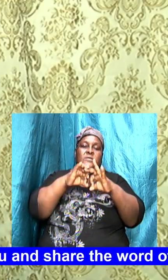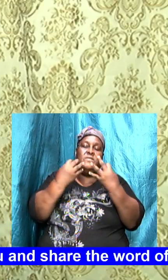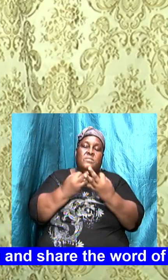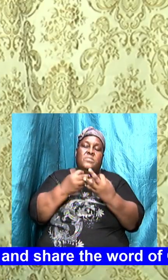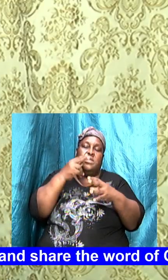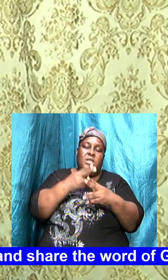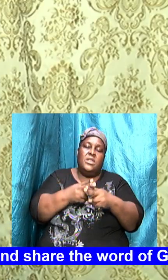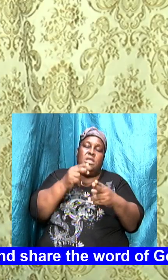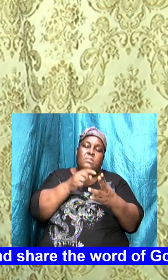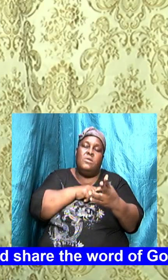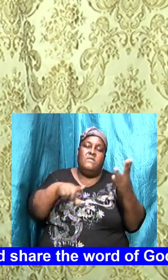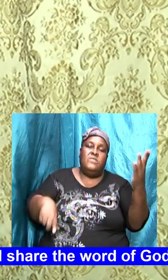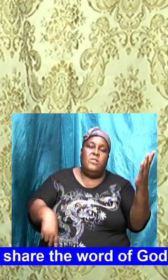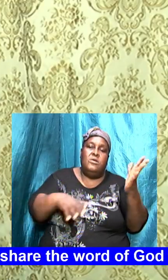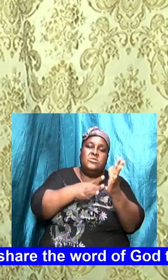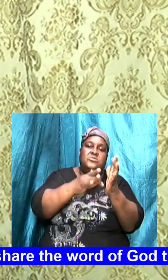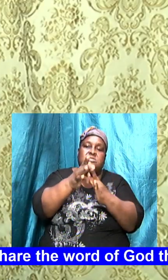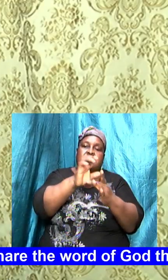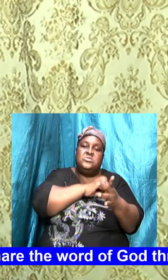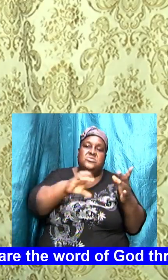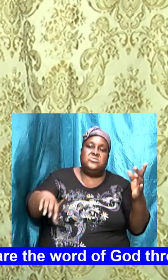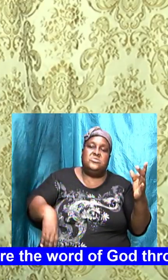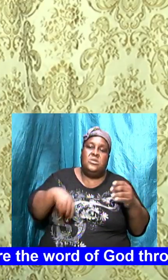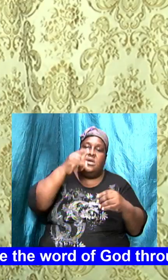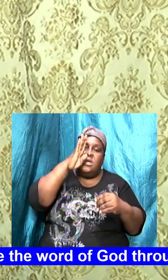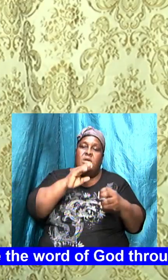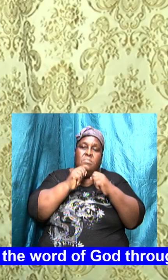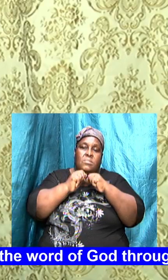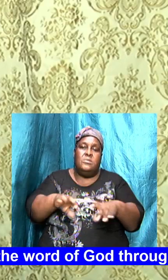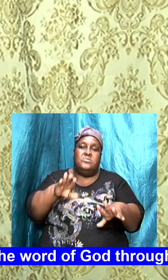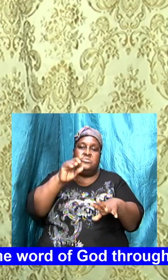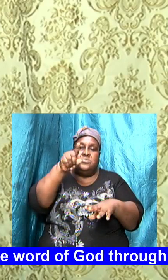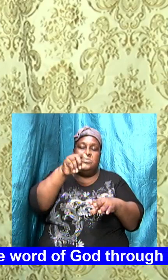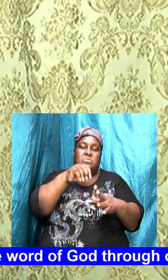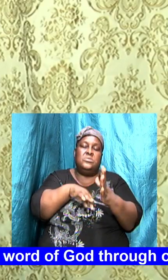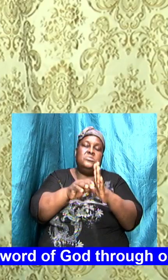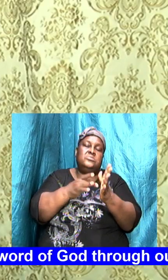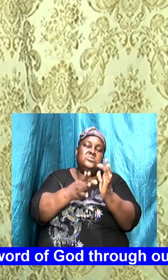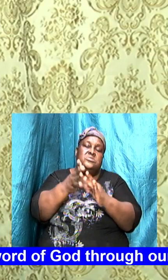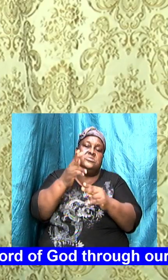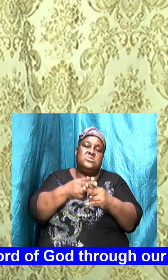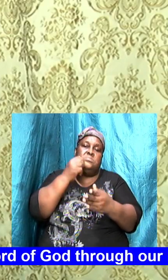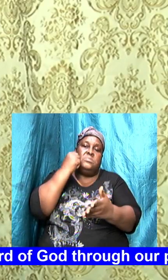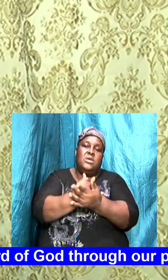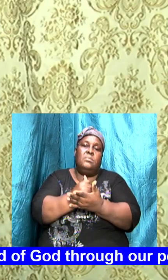of the Lord Jesus Christ. God bless you in Jesus' name. Amen.